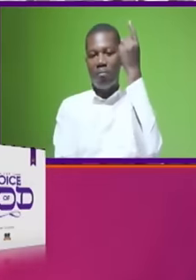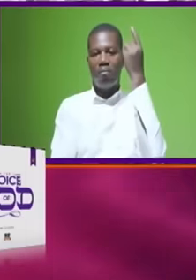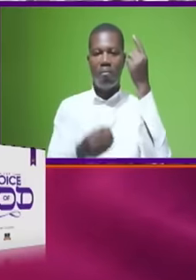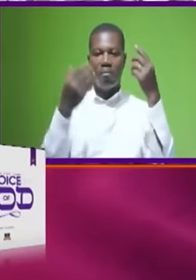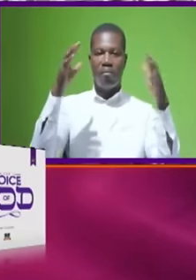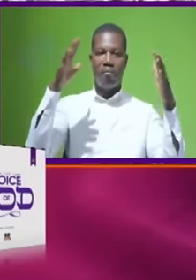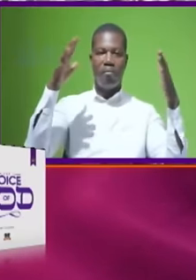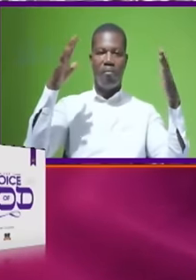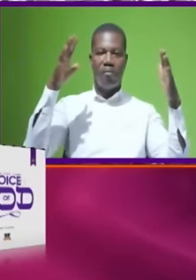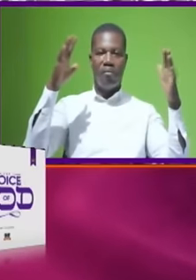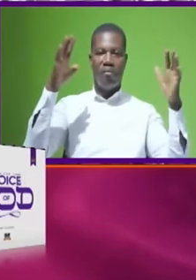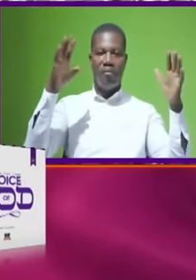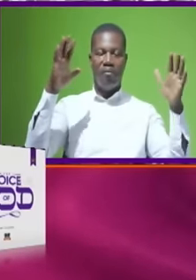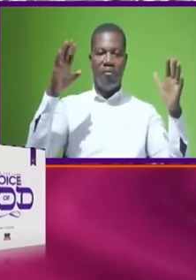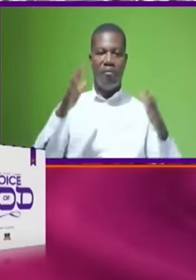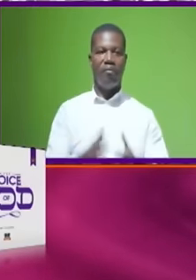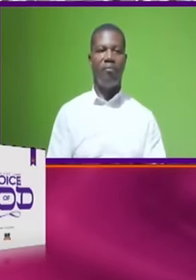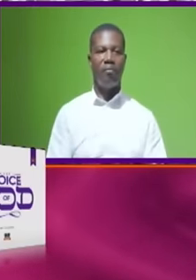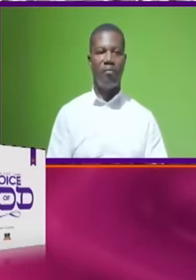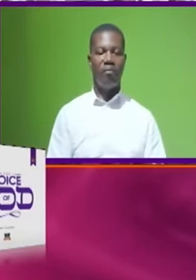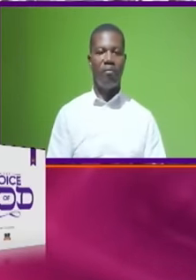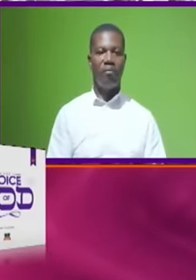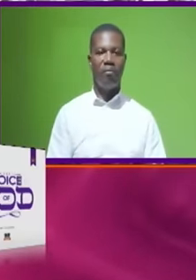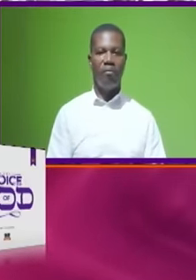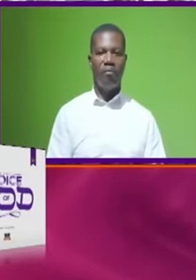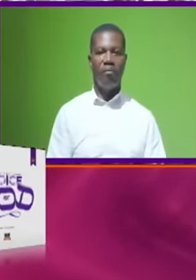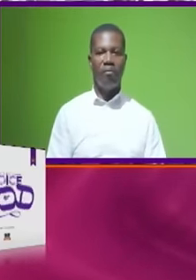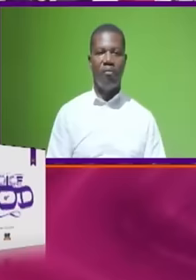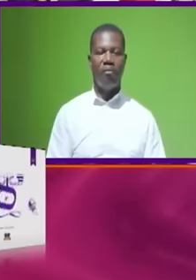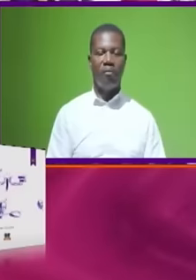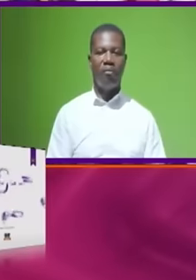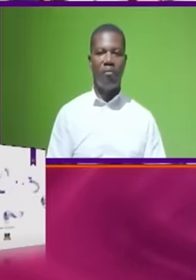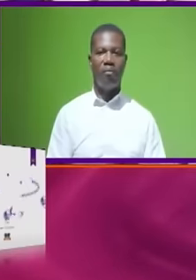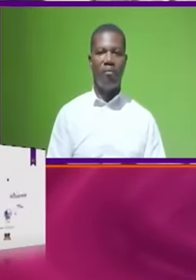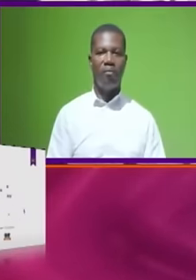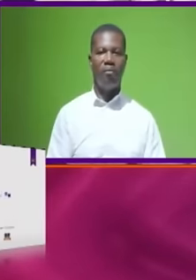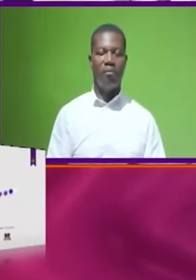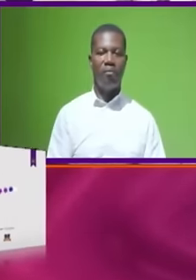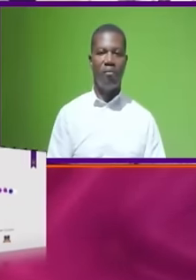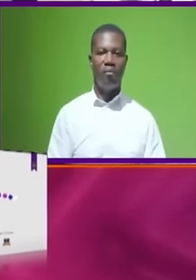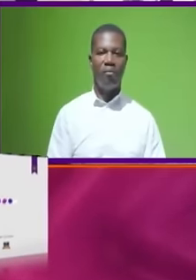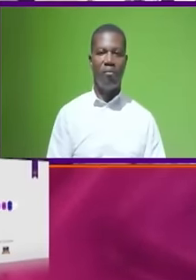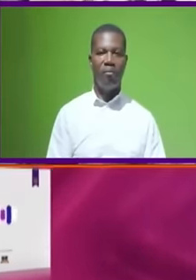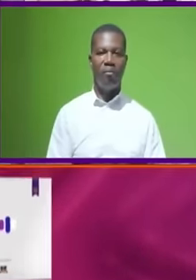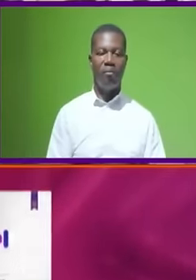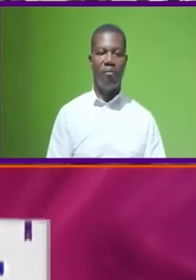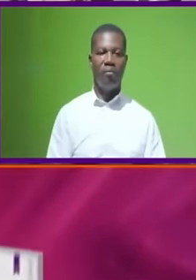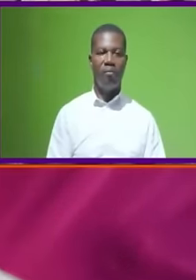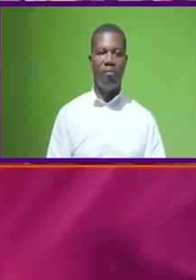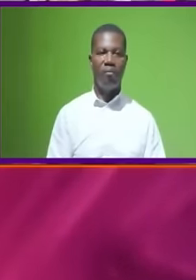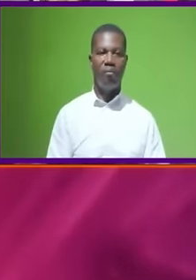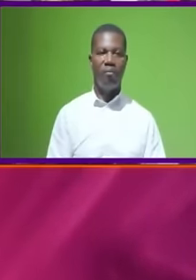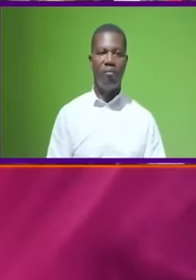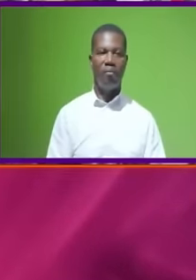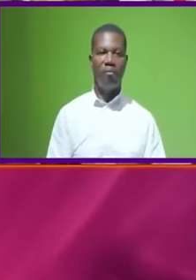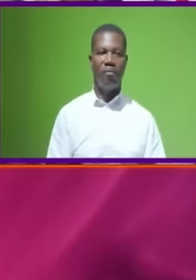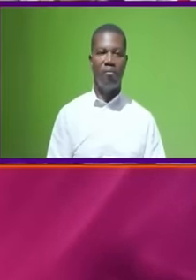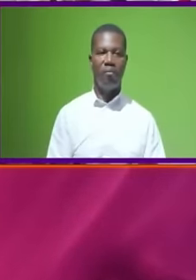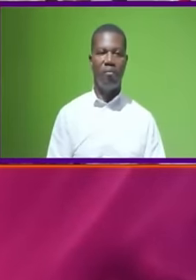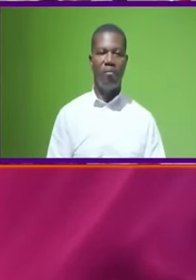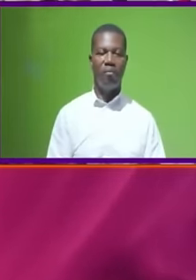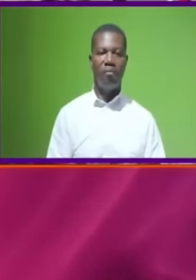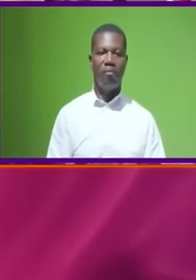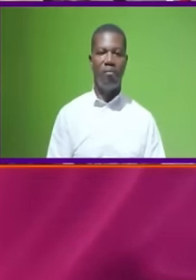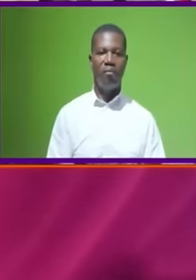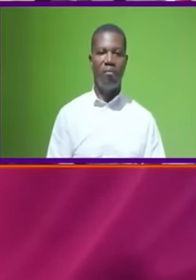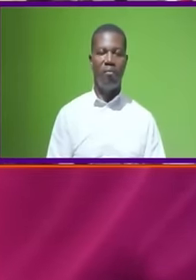or the person that sold his land and then brought that money, will he be given a portion? No, I will not receive because